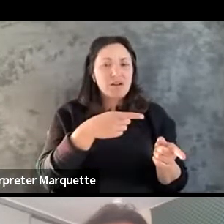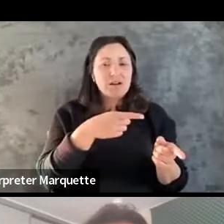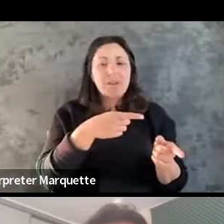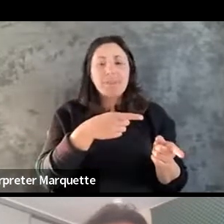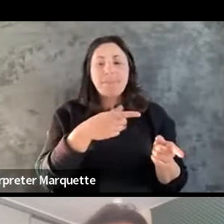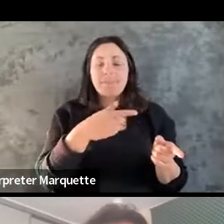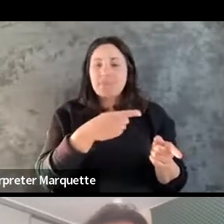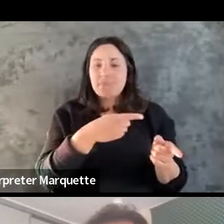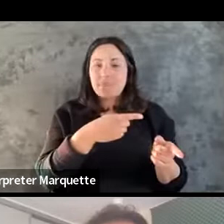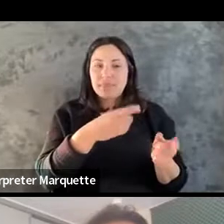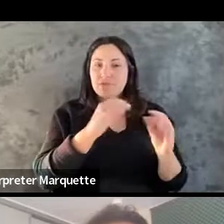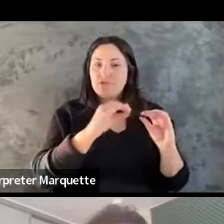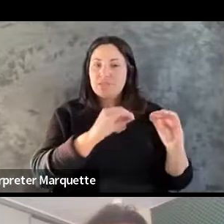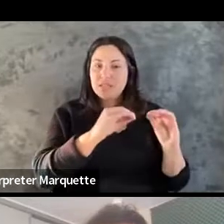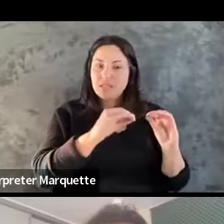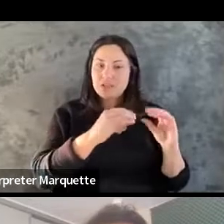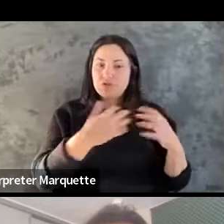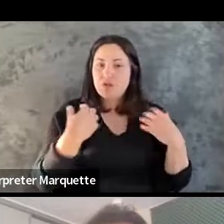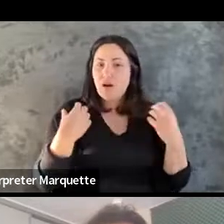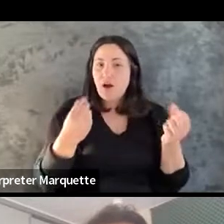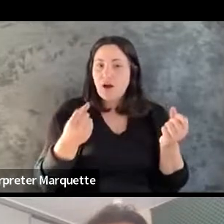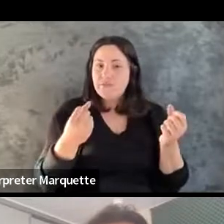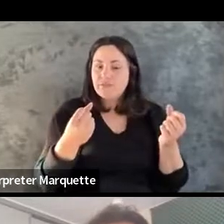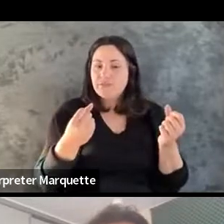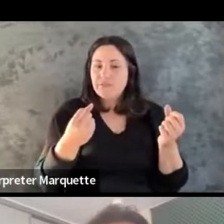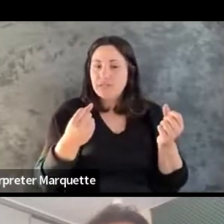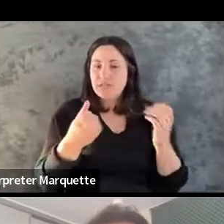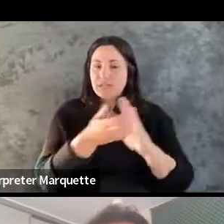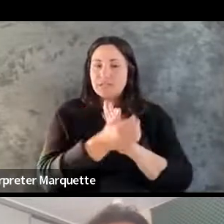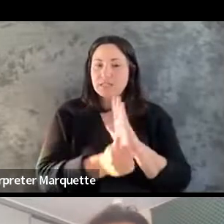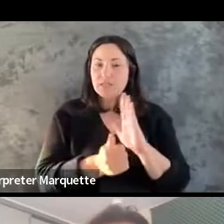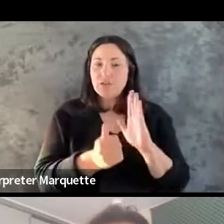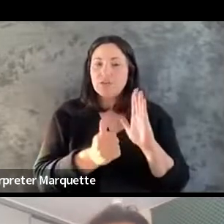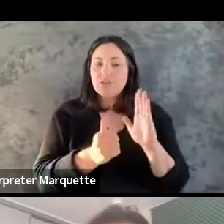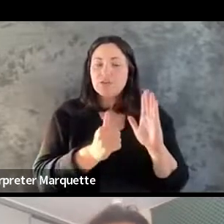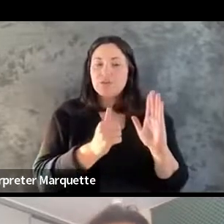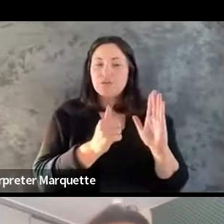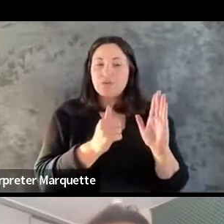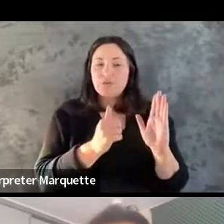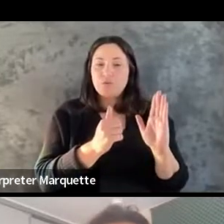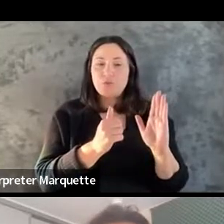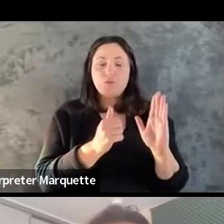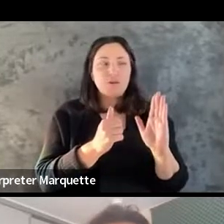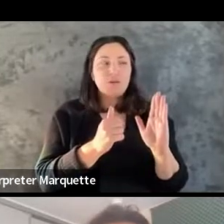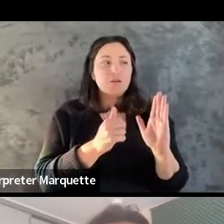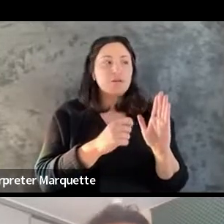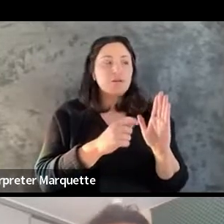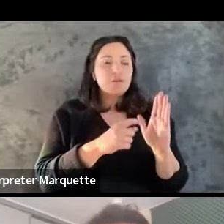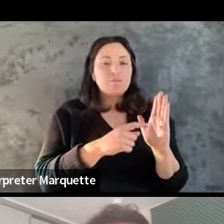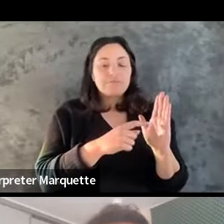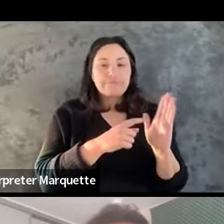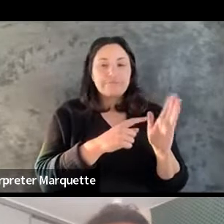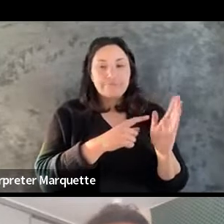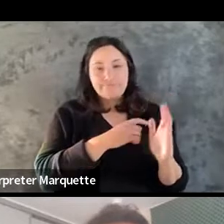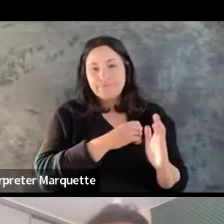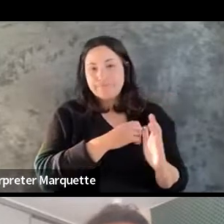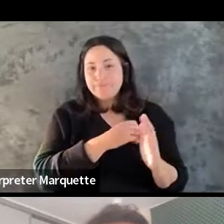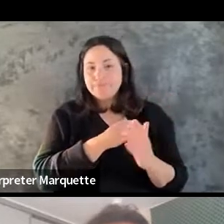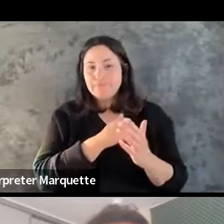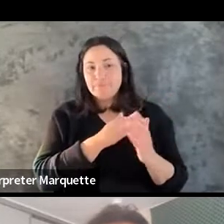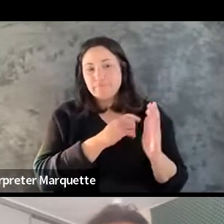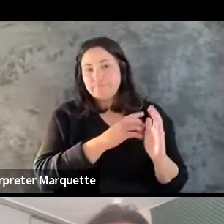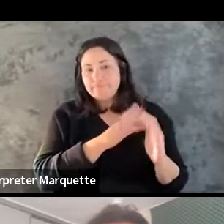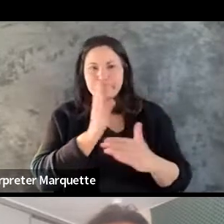the confidence and some skills to actually intervene and to have their voice. And so we